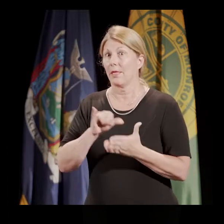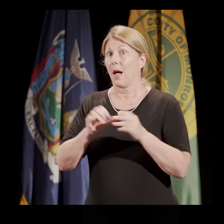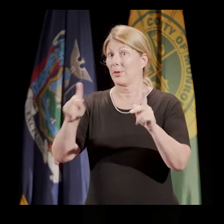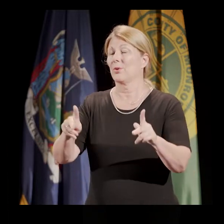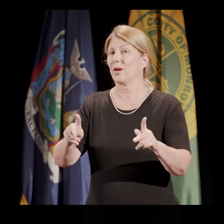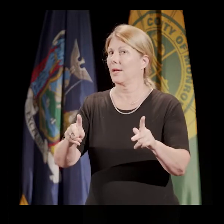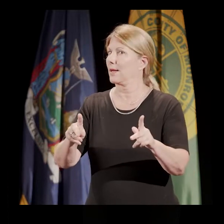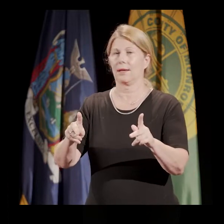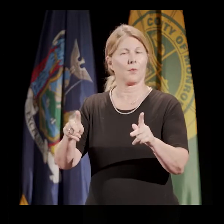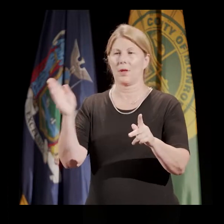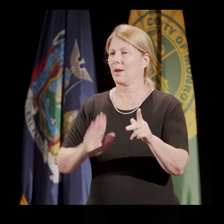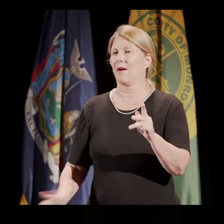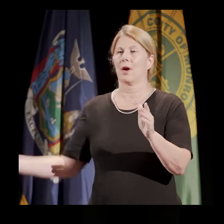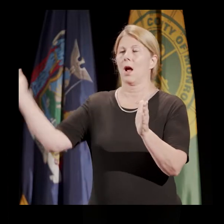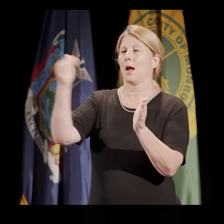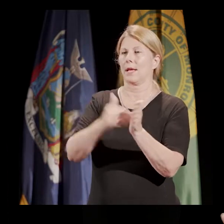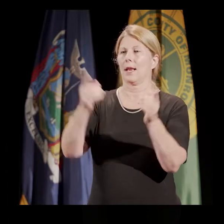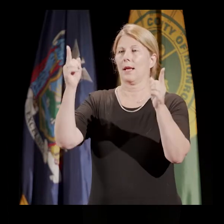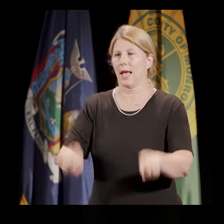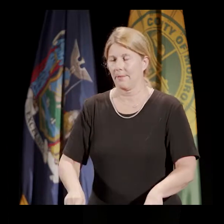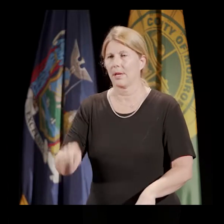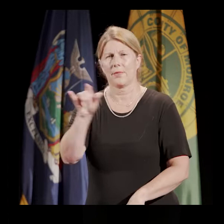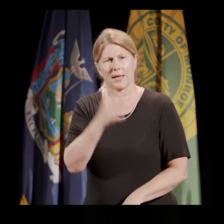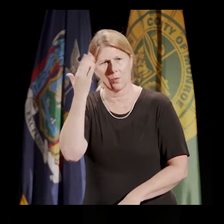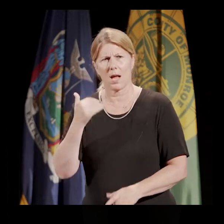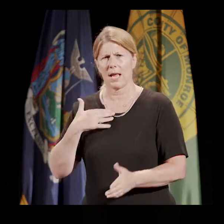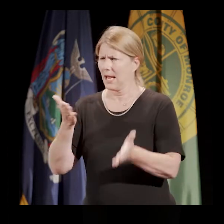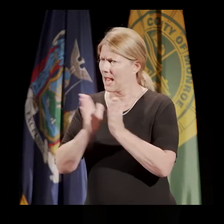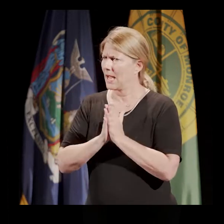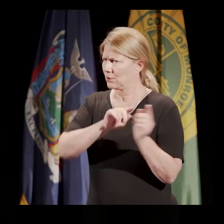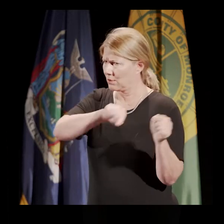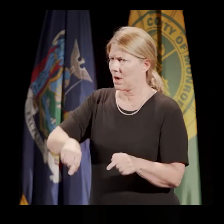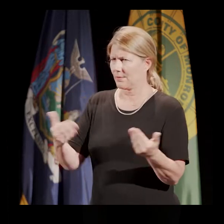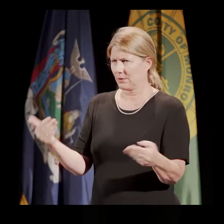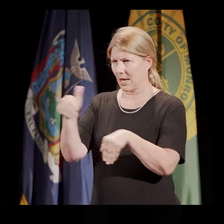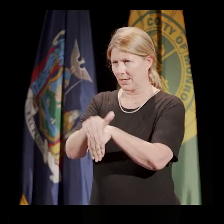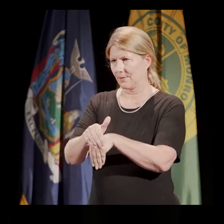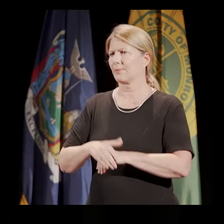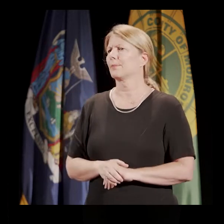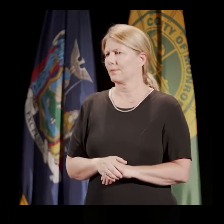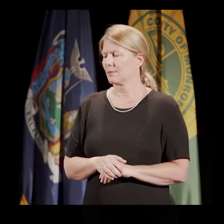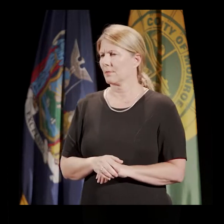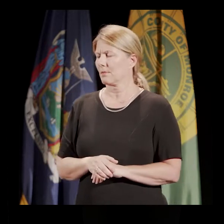seize this opportunity. And that's why I asked you to join me here tonight. I want to tell you what we're doing with our share of